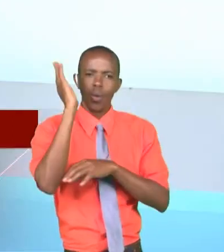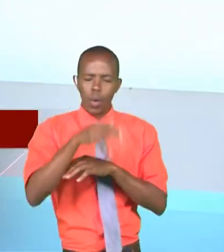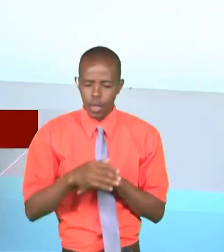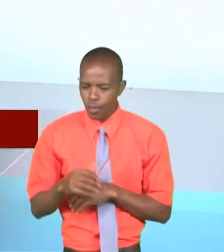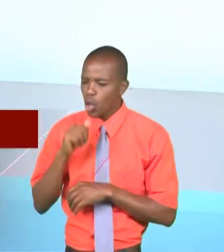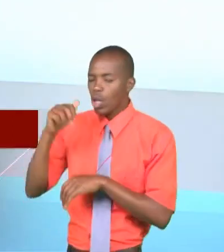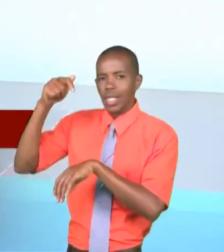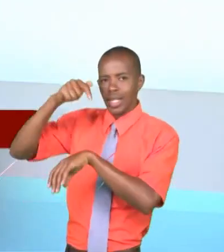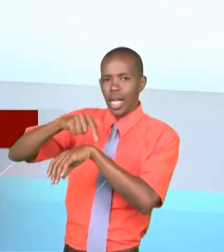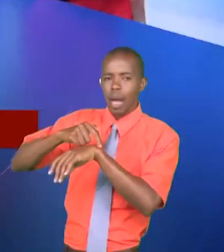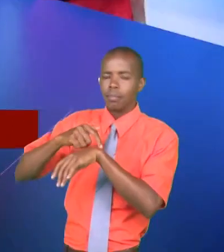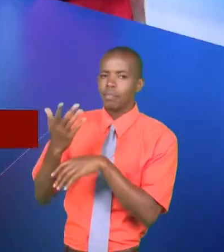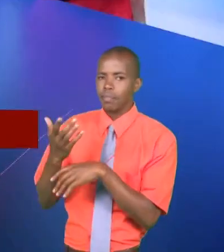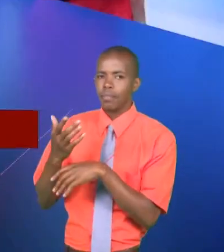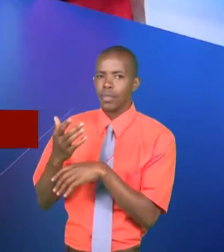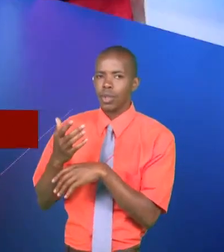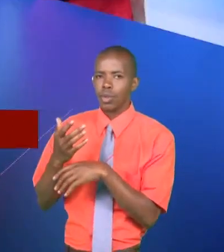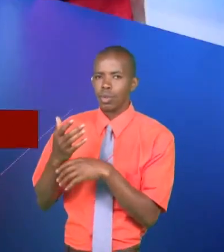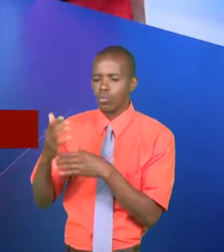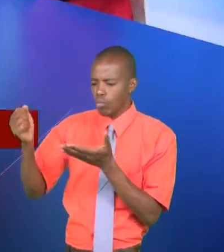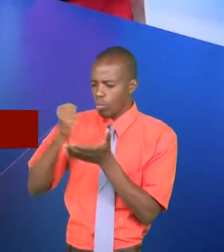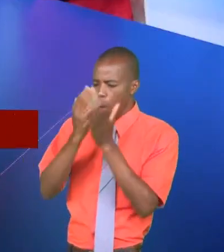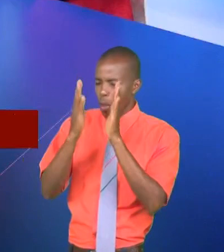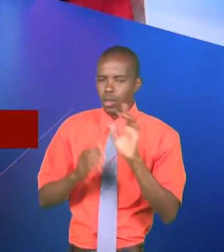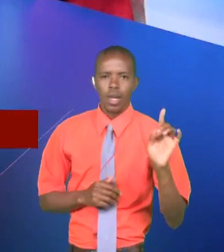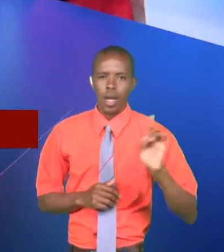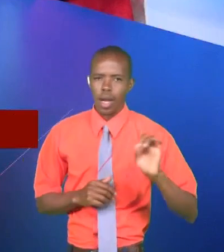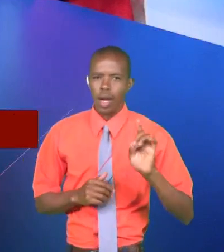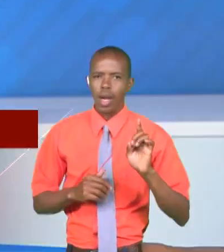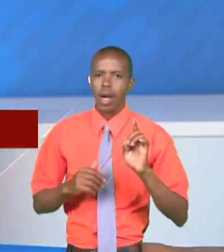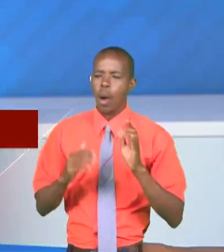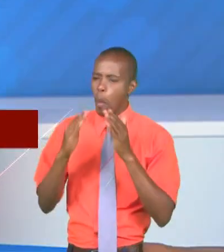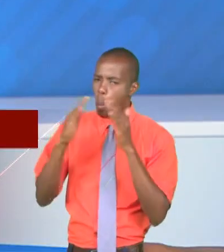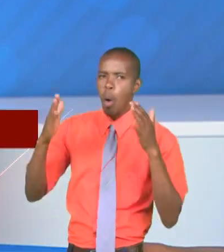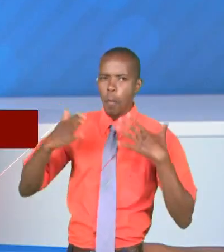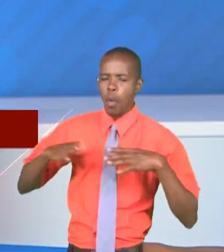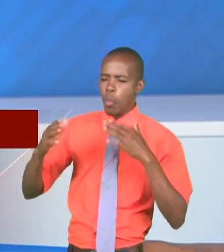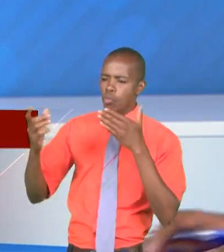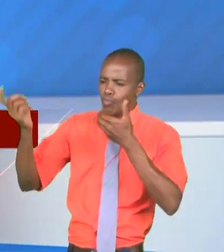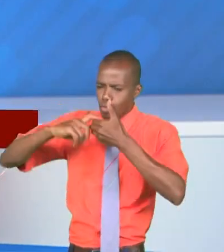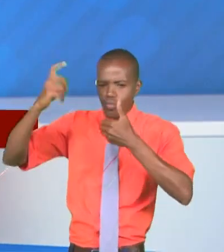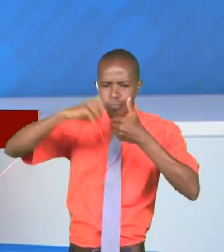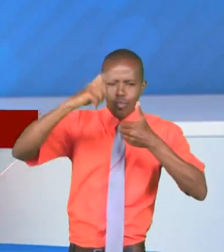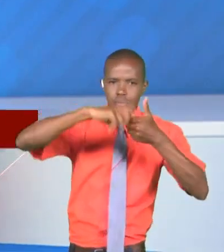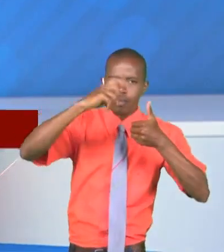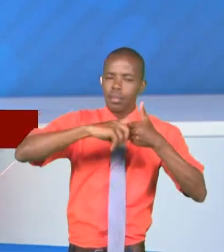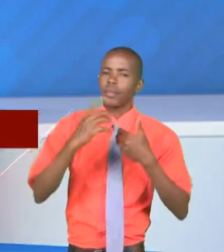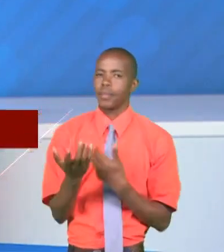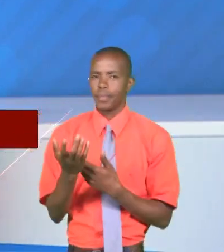right time. It is not the right time to front a candidate now. More are coming, and they still